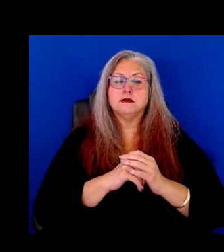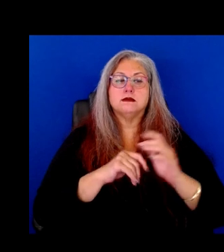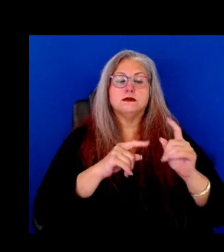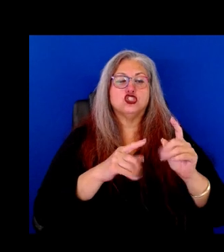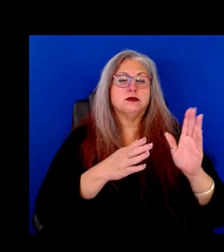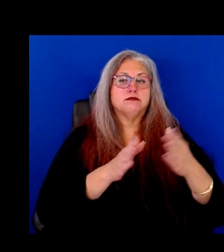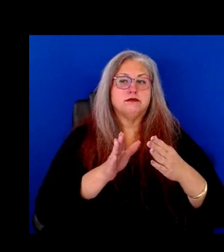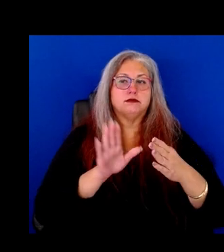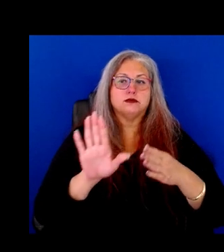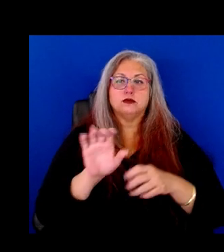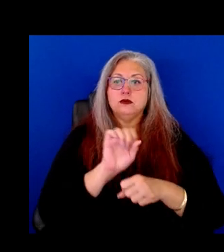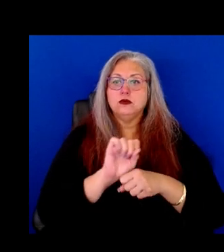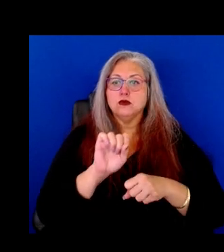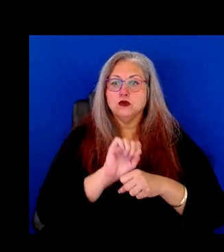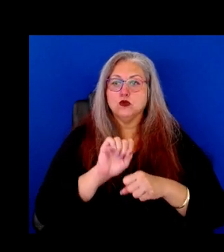to her work